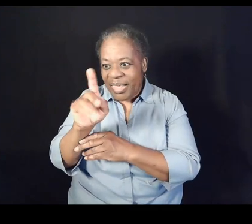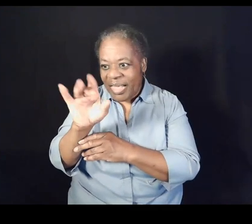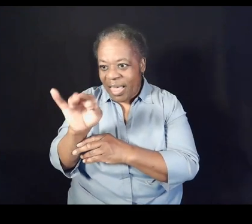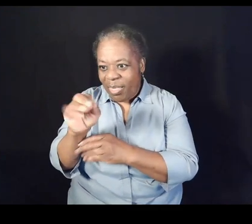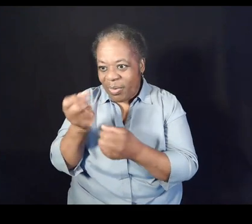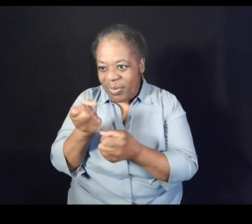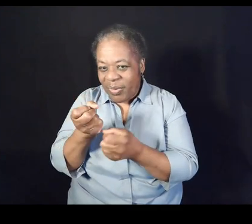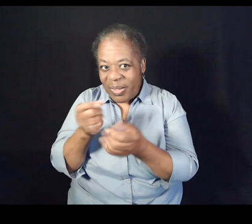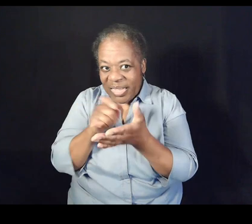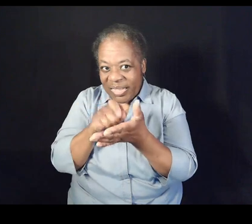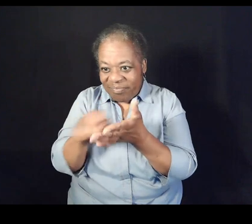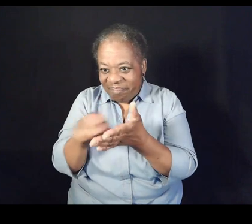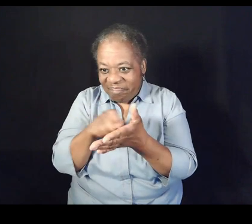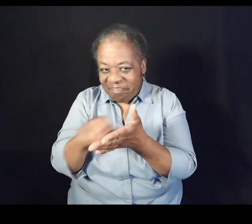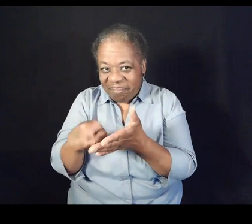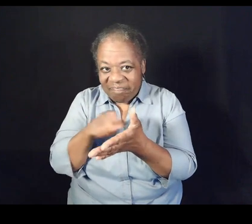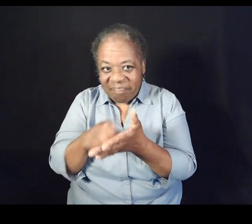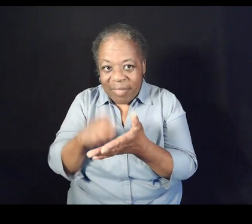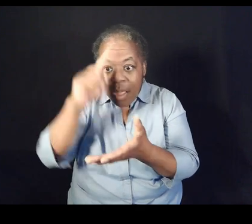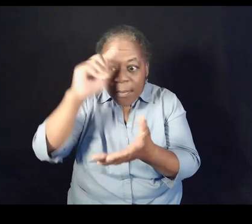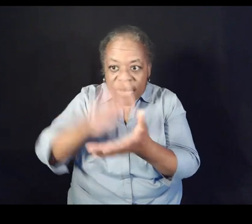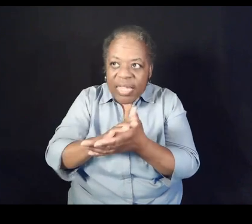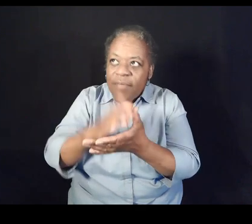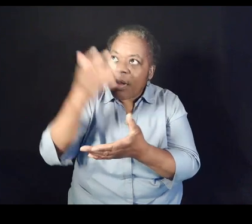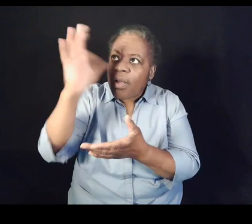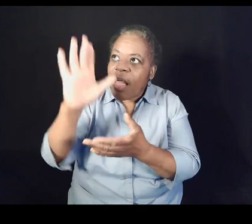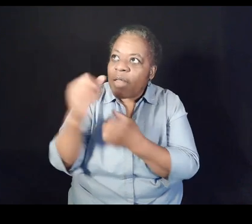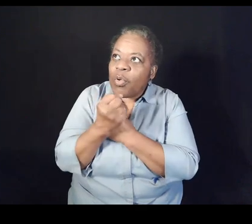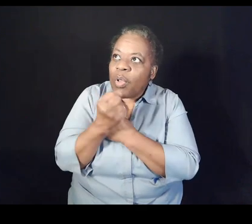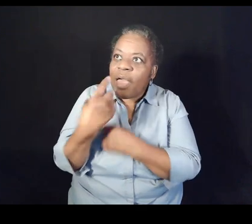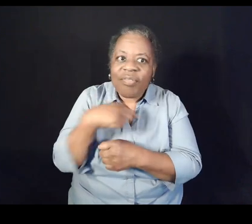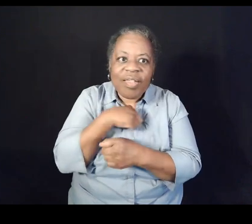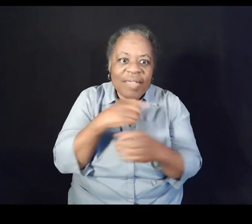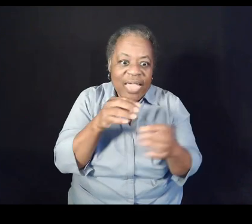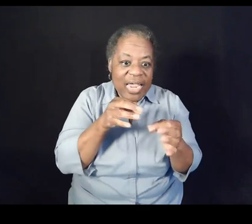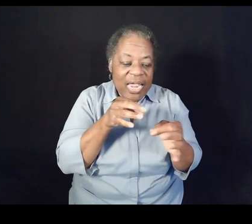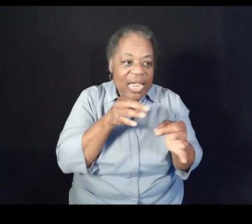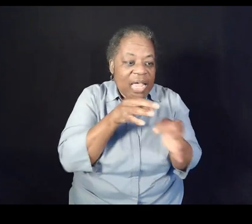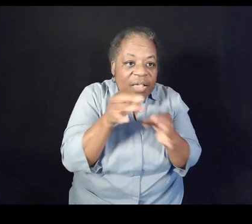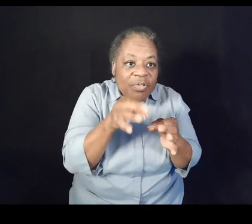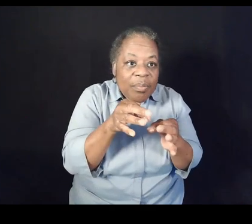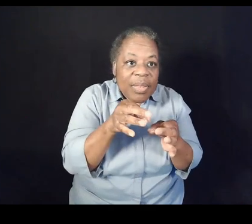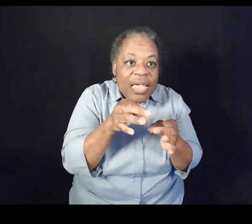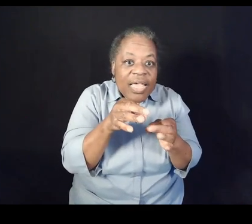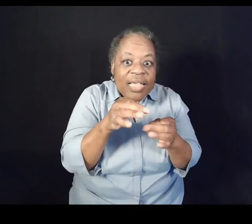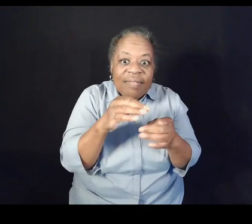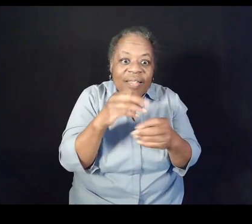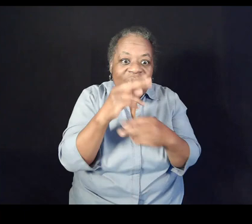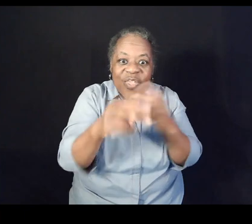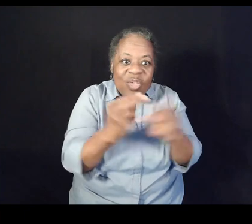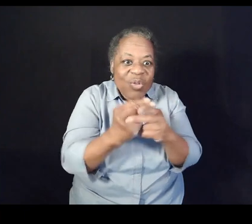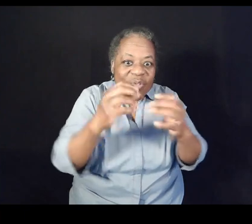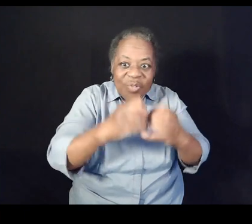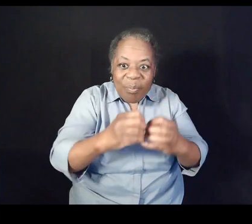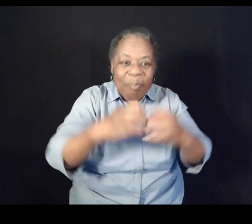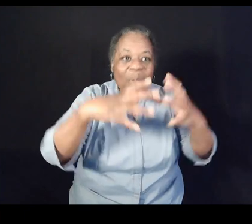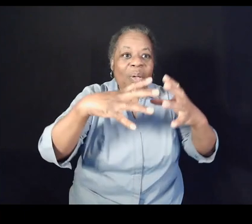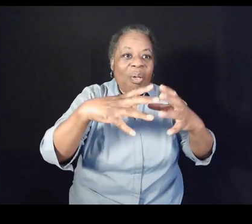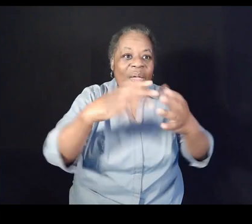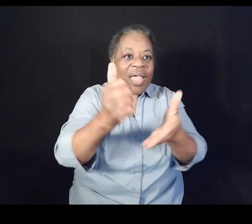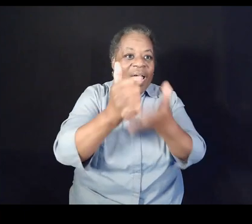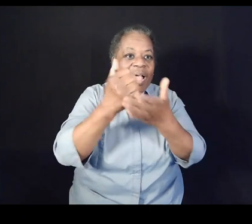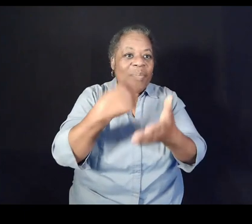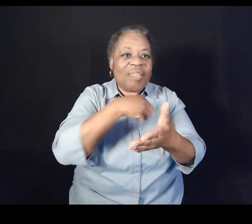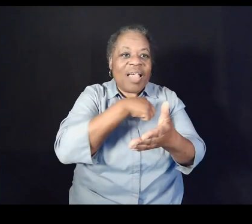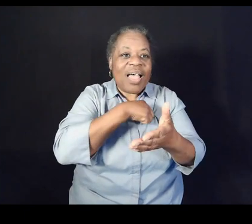Belief in a God who loves us not only explains the origins of the universe and the world as we know it, it actually helps us make sense